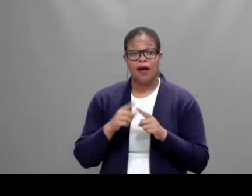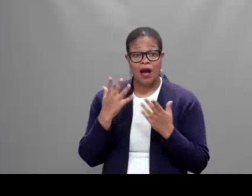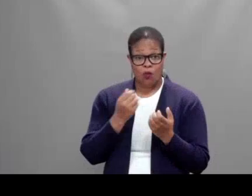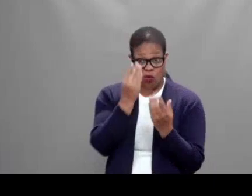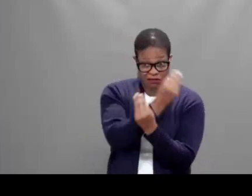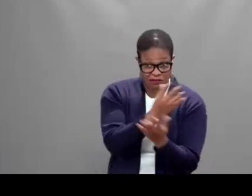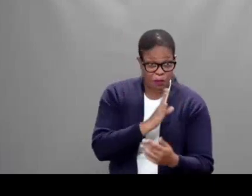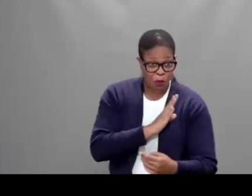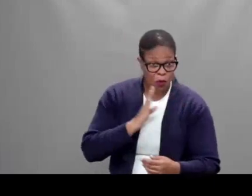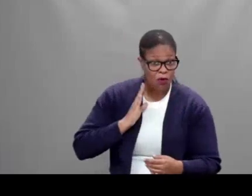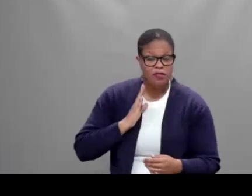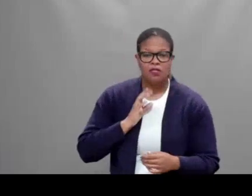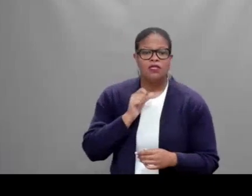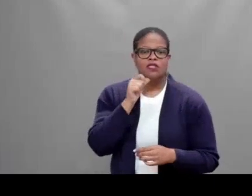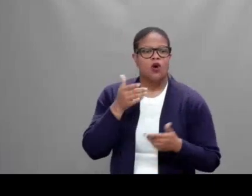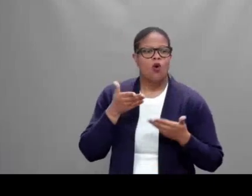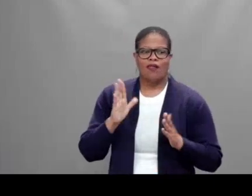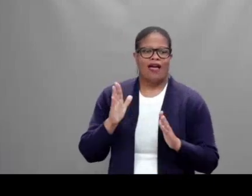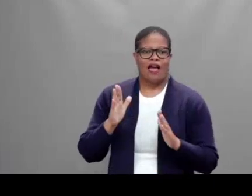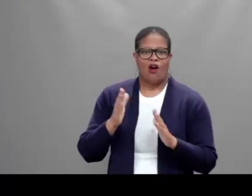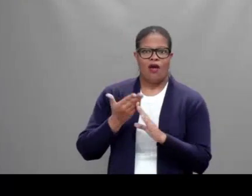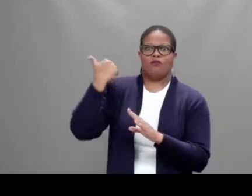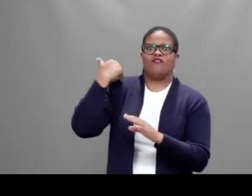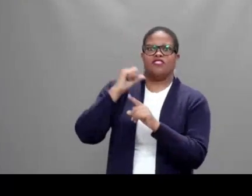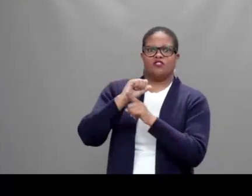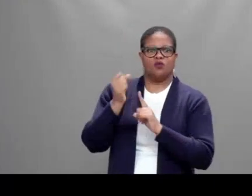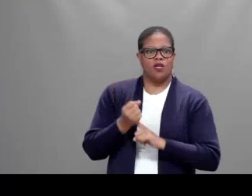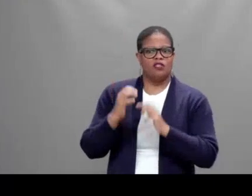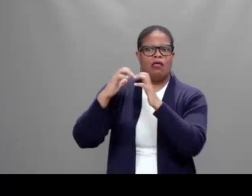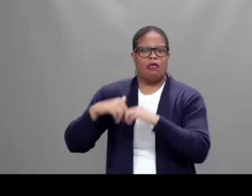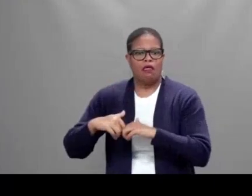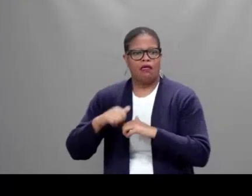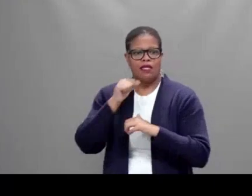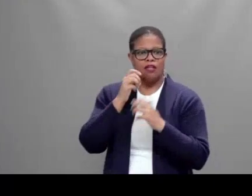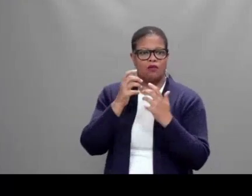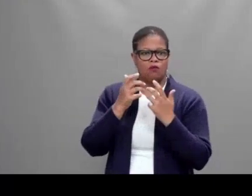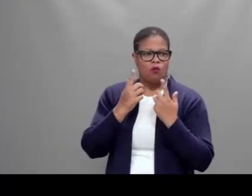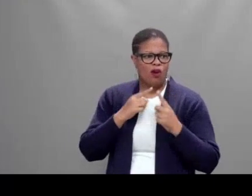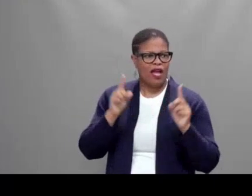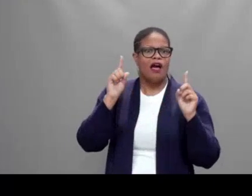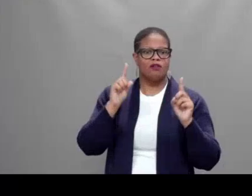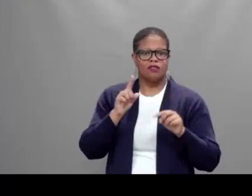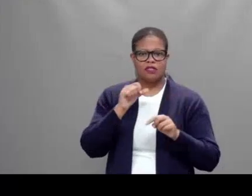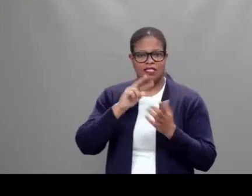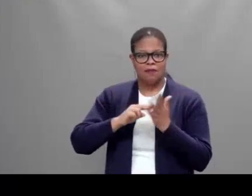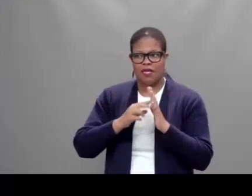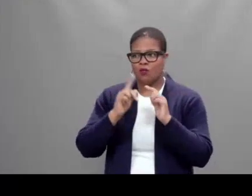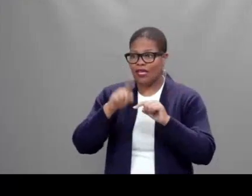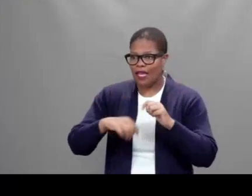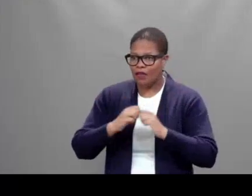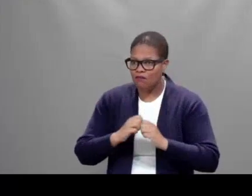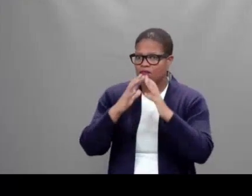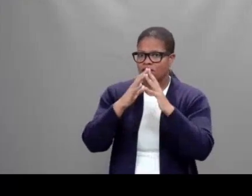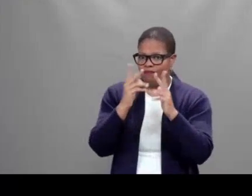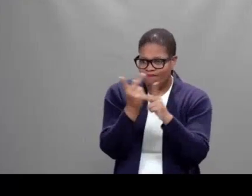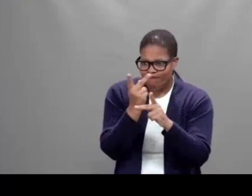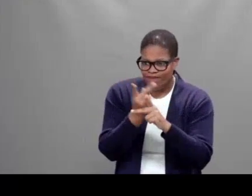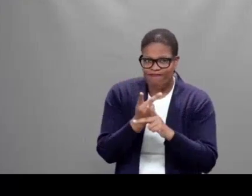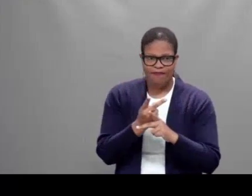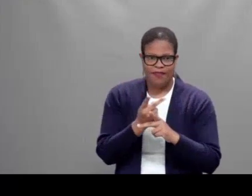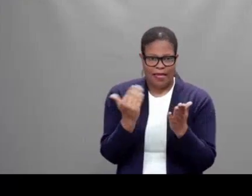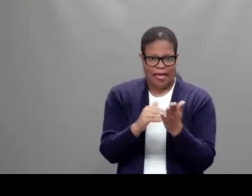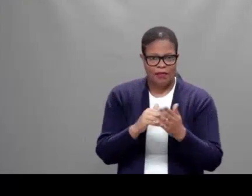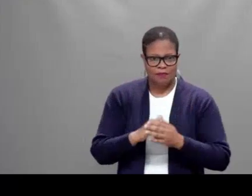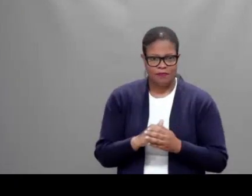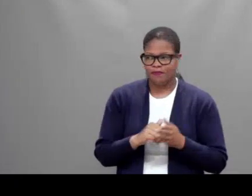to know, don't let the fact that a previous situation didn't work out doesn't mean we can't tighten it up and make it work again. So